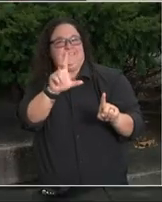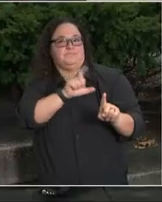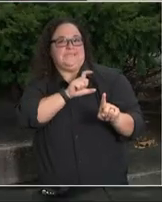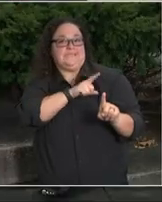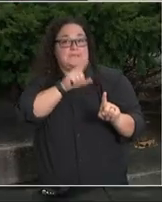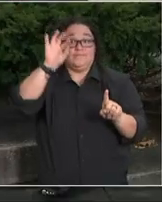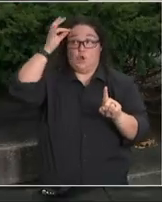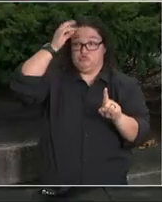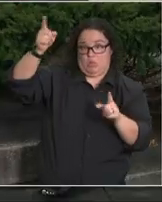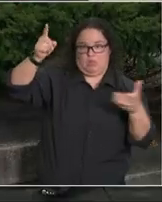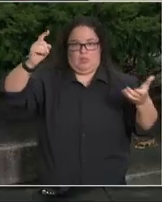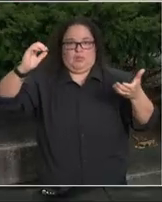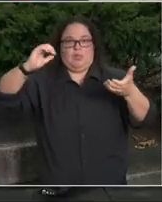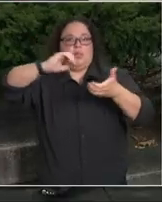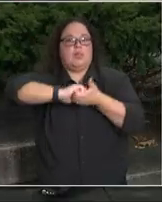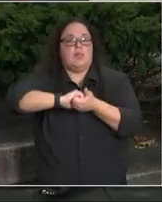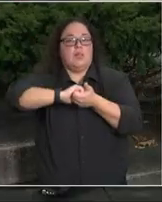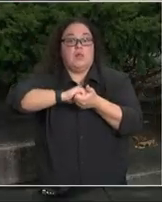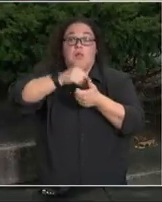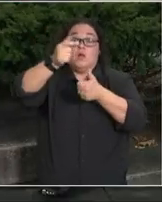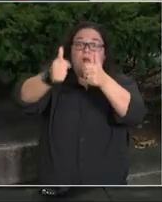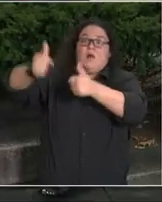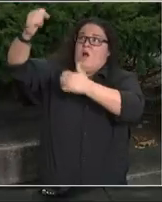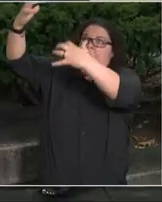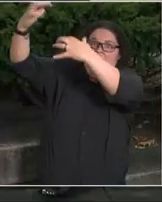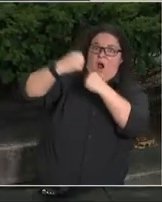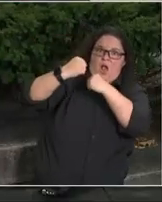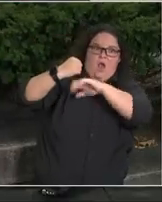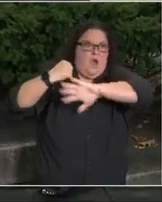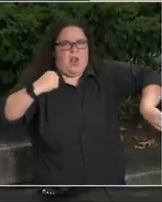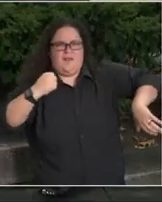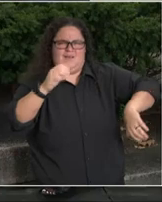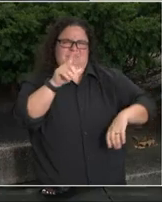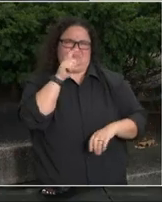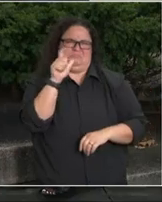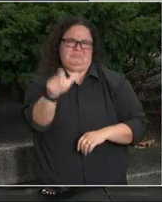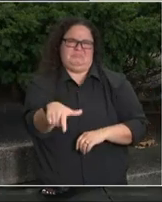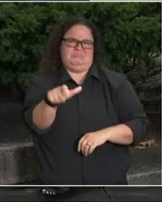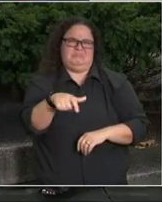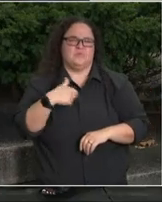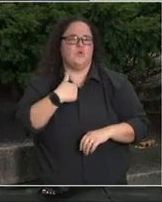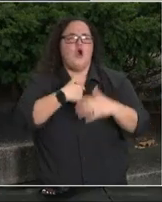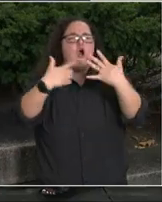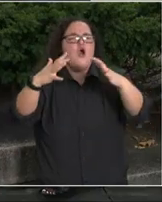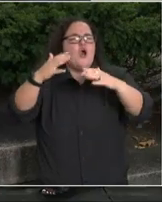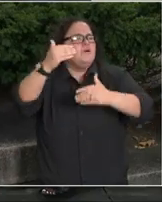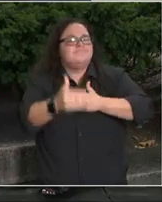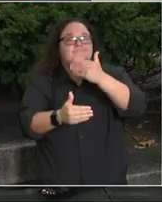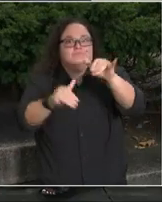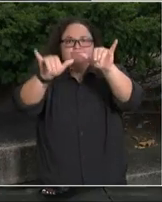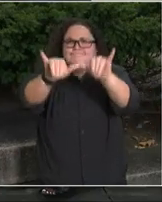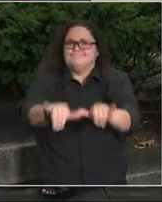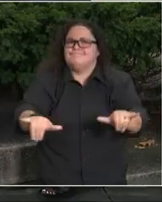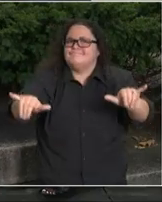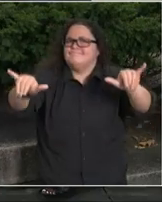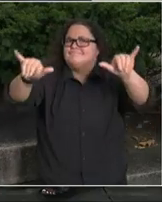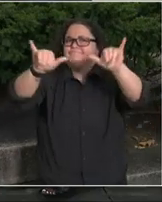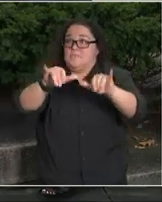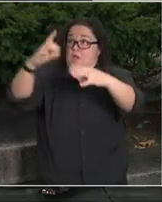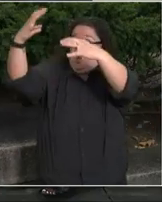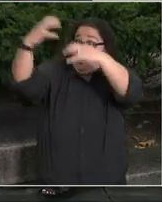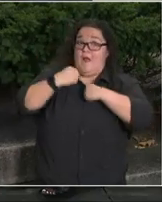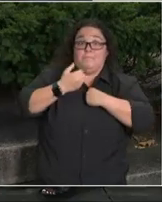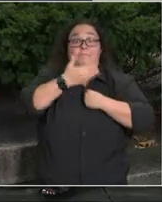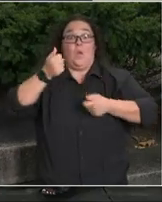takeover from the federal government to do what we do every day. And my hope is we can get past this and get back to doing the hard work of continuing to